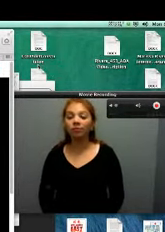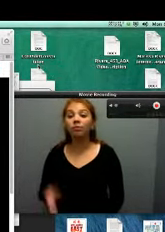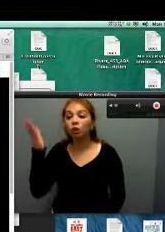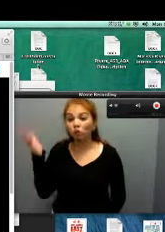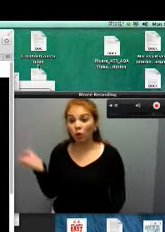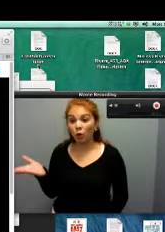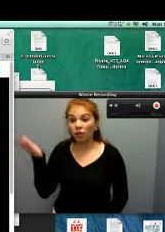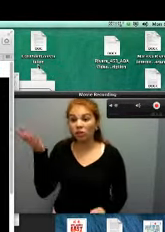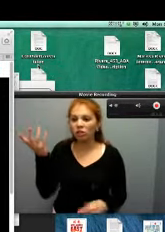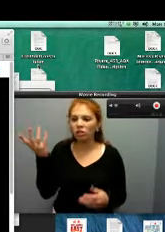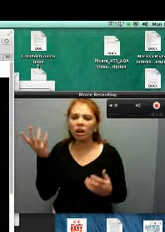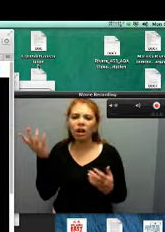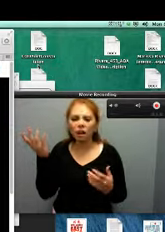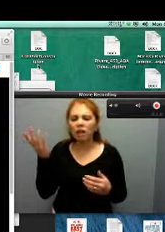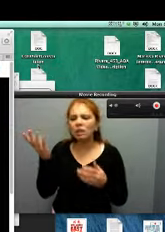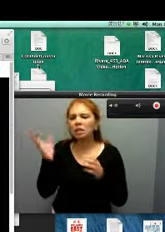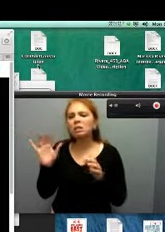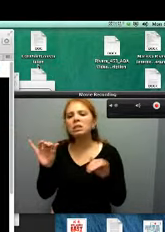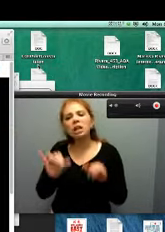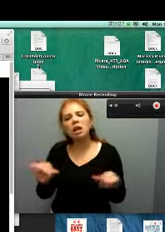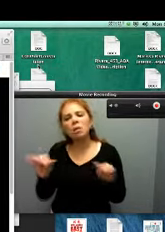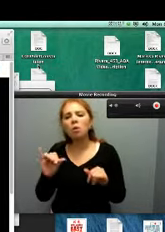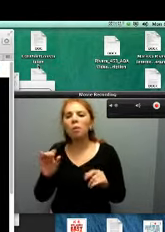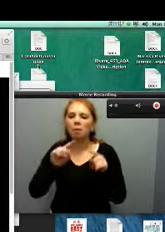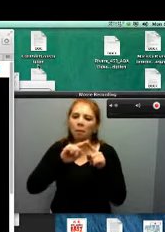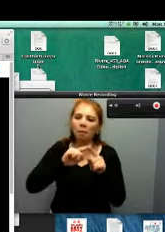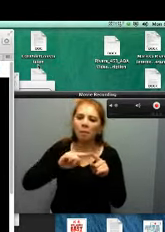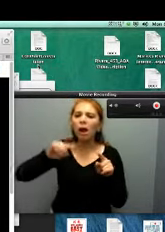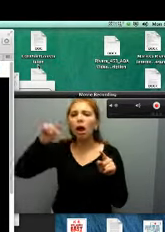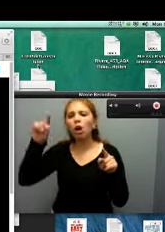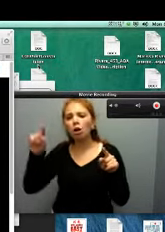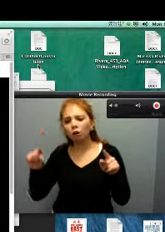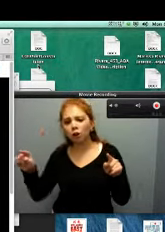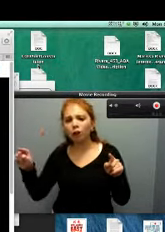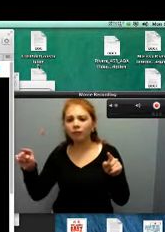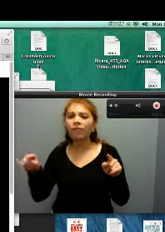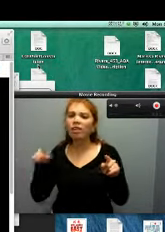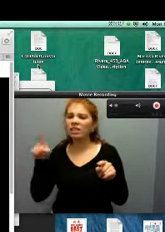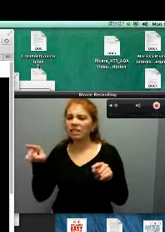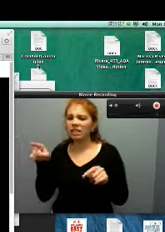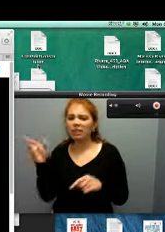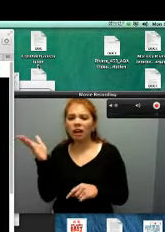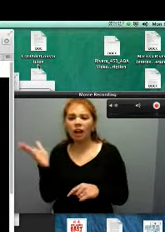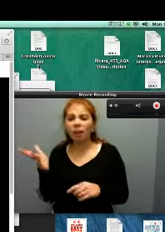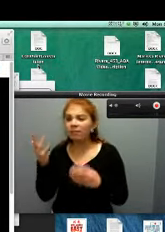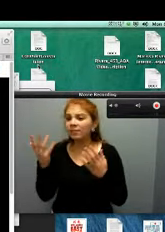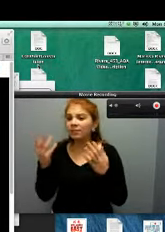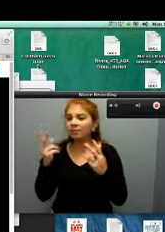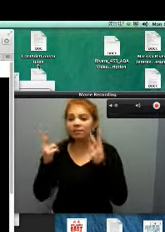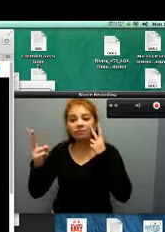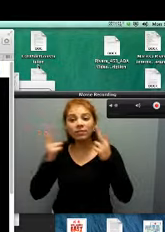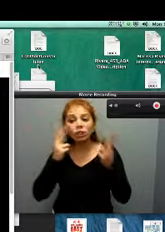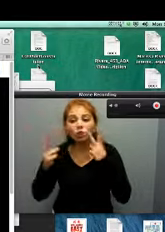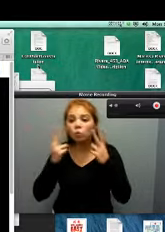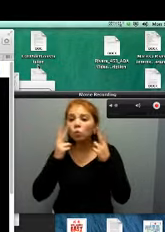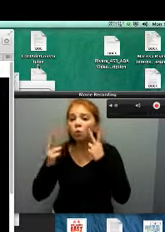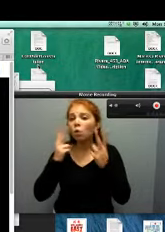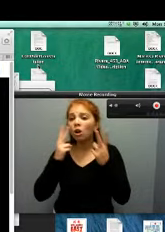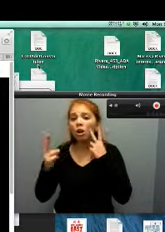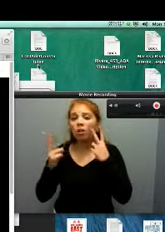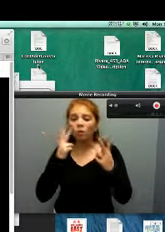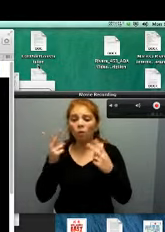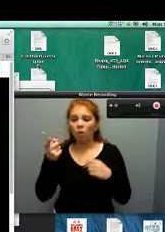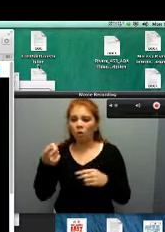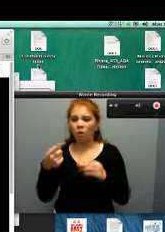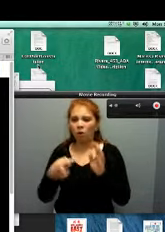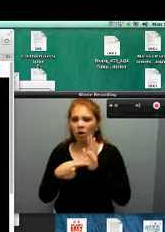So here's our typical bell curve. Pretty much, this is a visual form of what I was